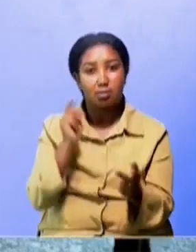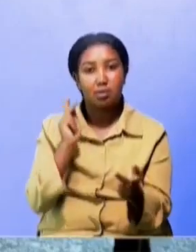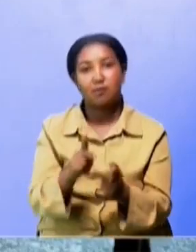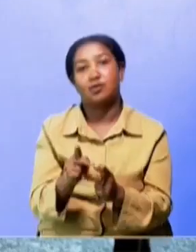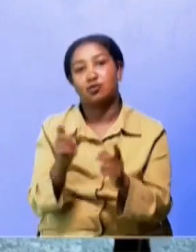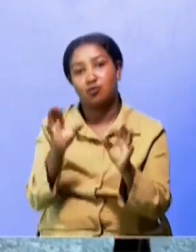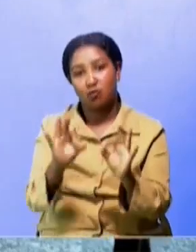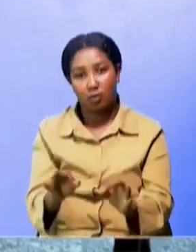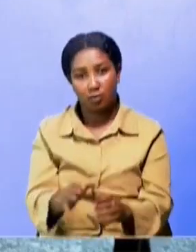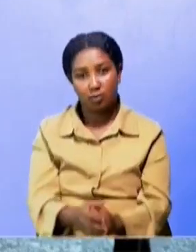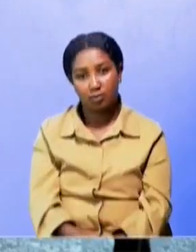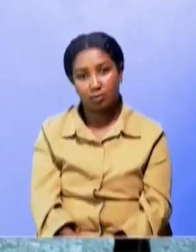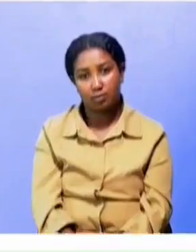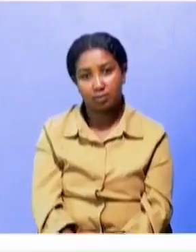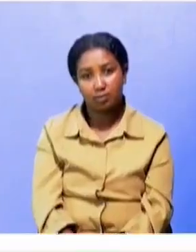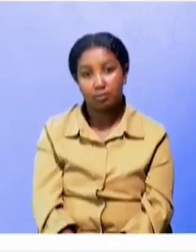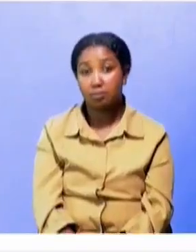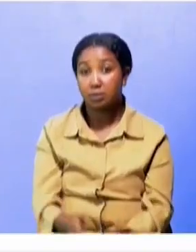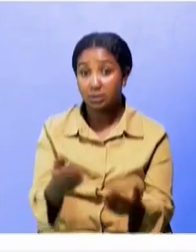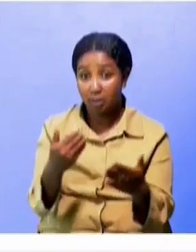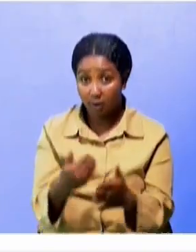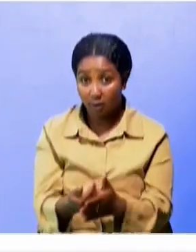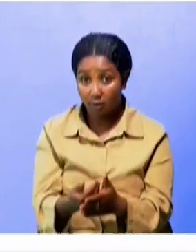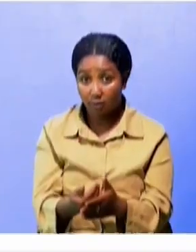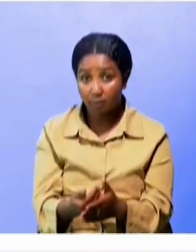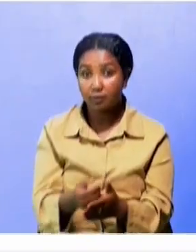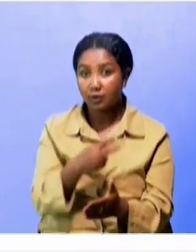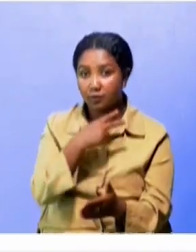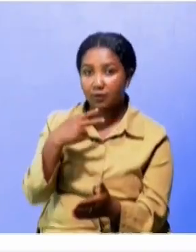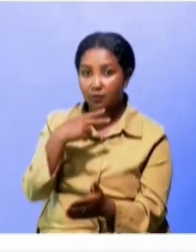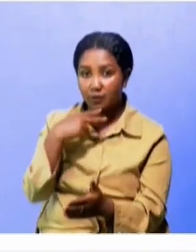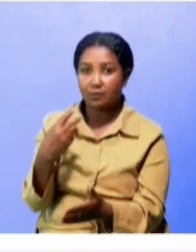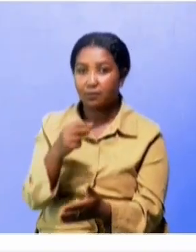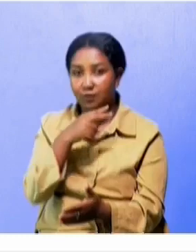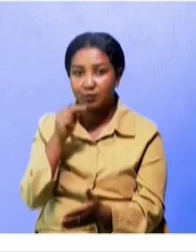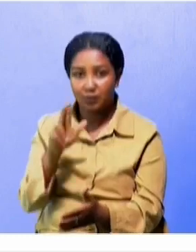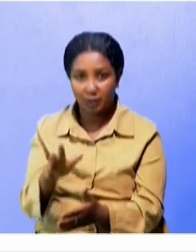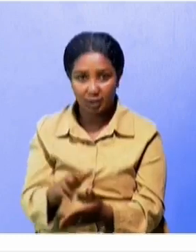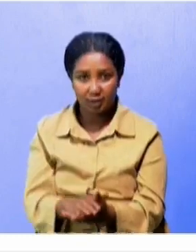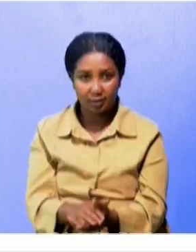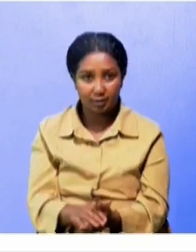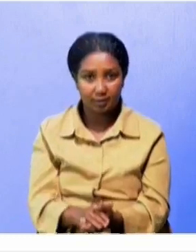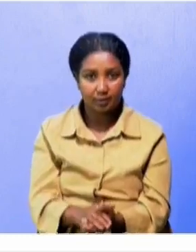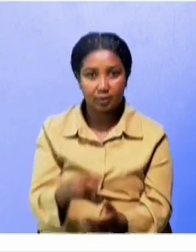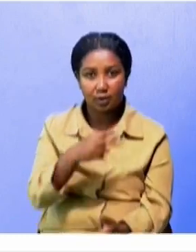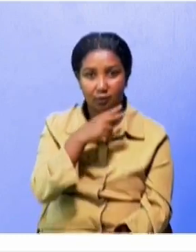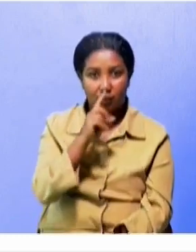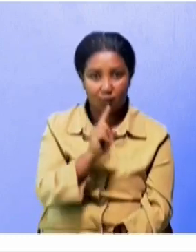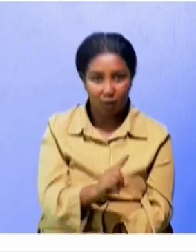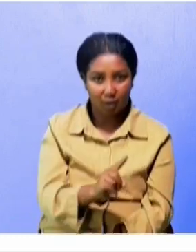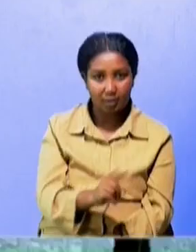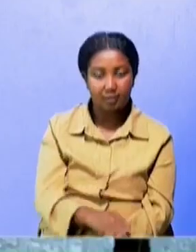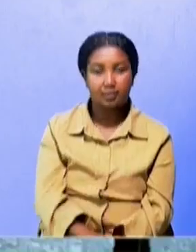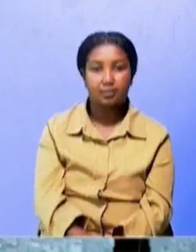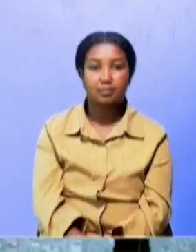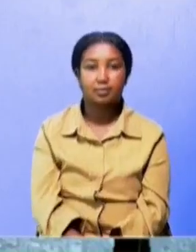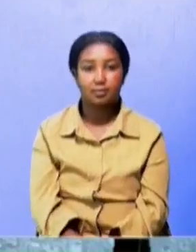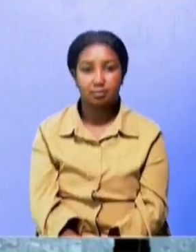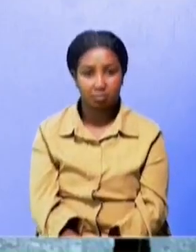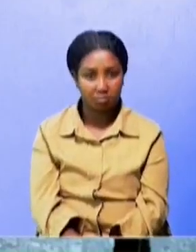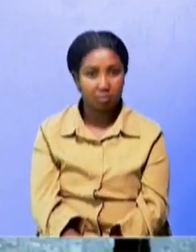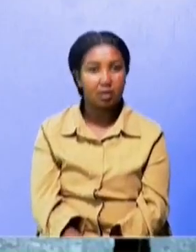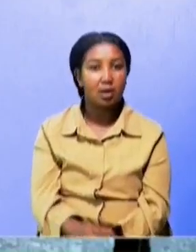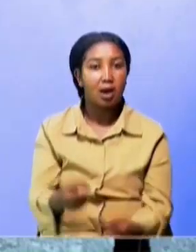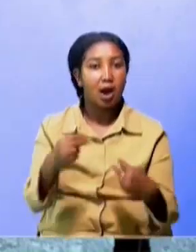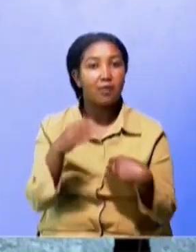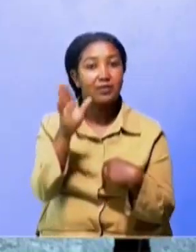of course it is. But still now they are what? Verbs. This is verb 3. This is verb 1. Right? Have